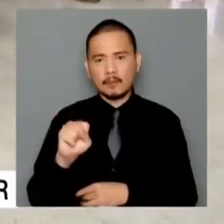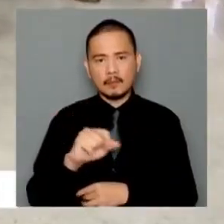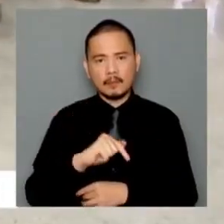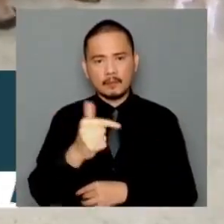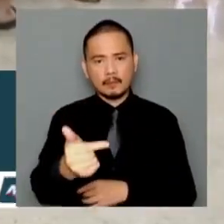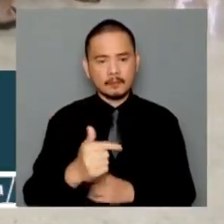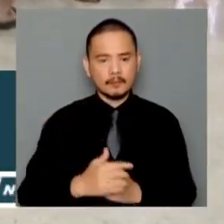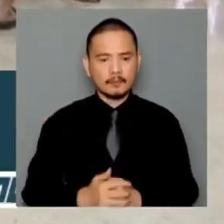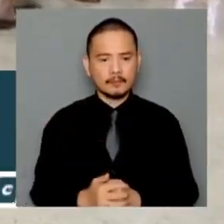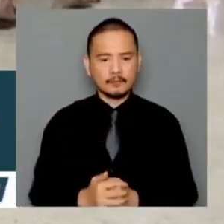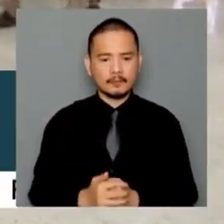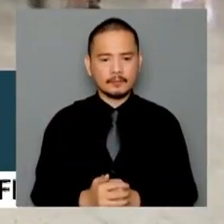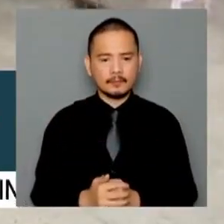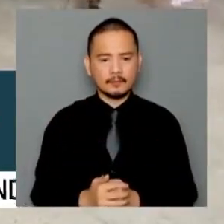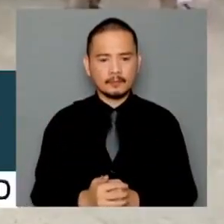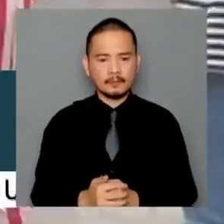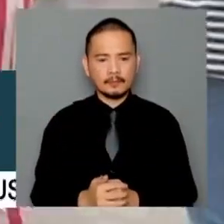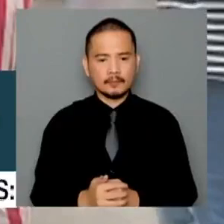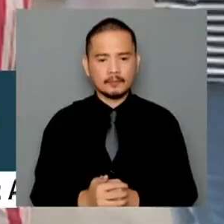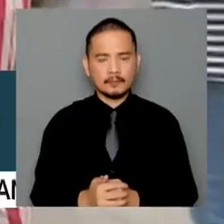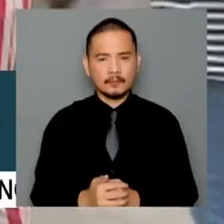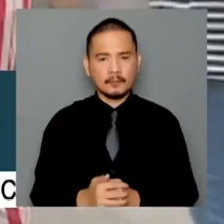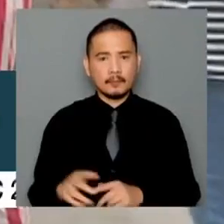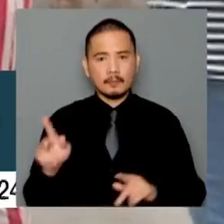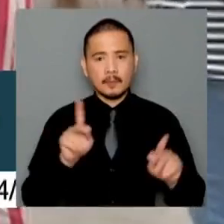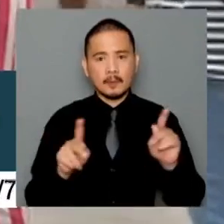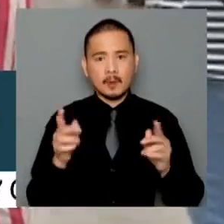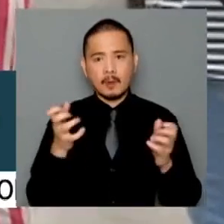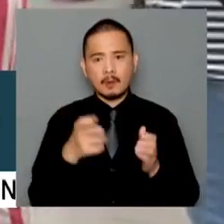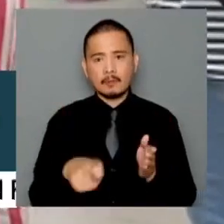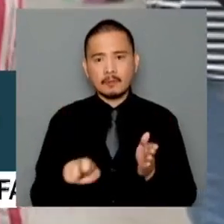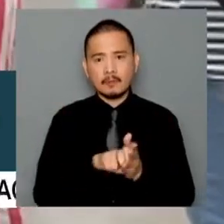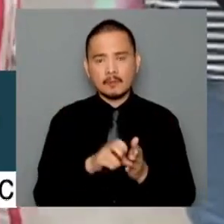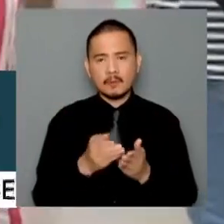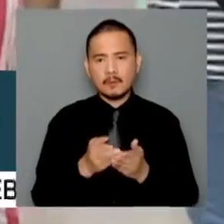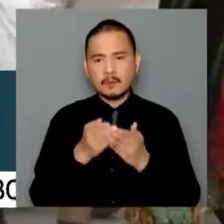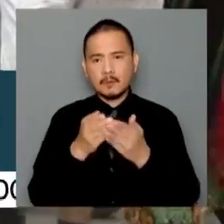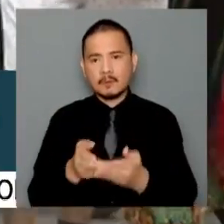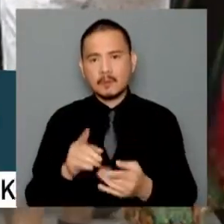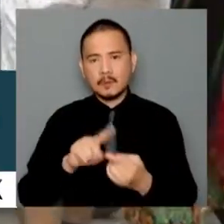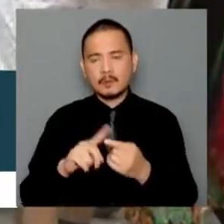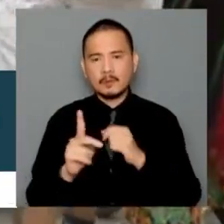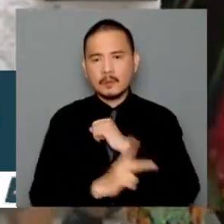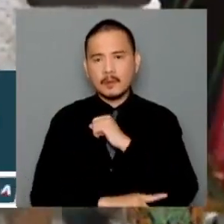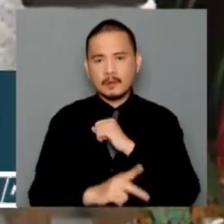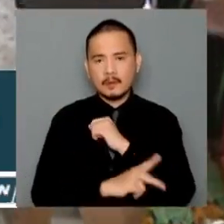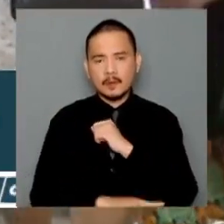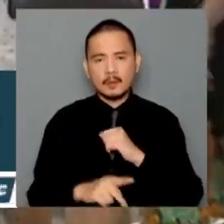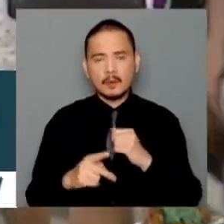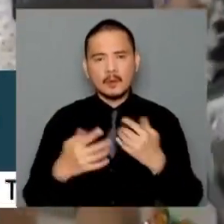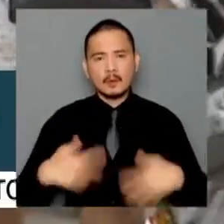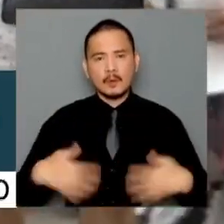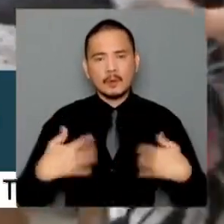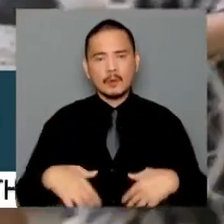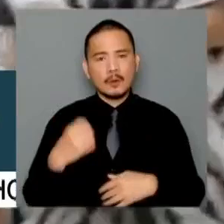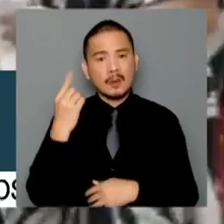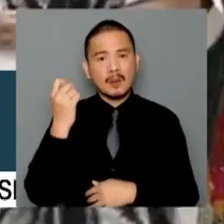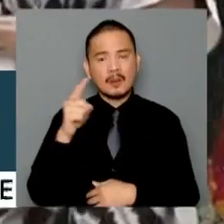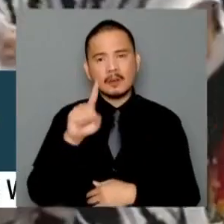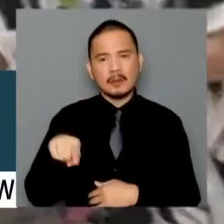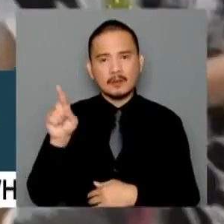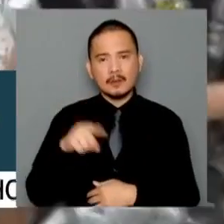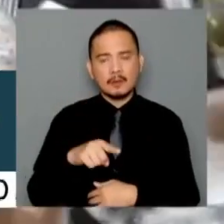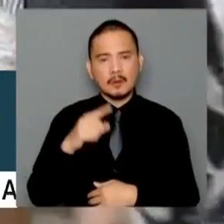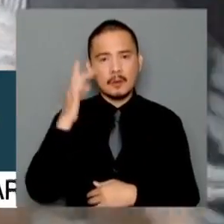Passengers bound to island provinces continue to arrive here at Batangas Port this morning despite the threat of tropical